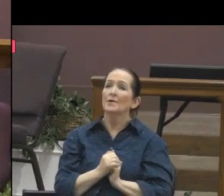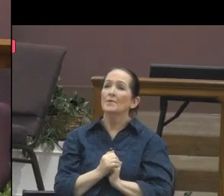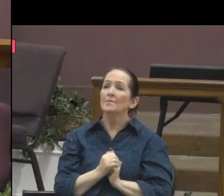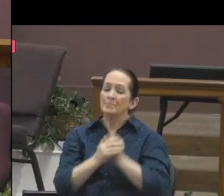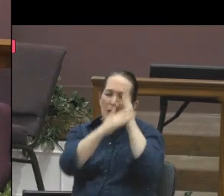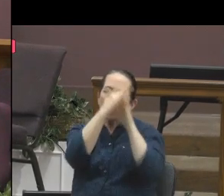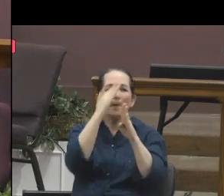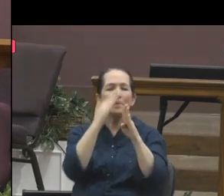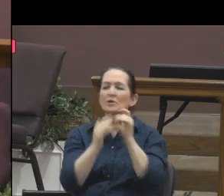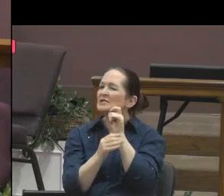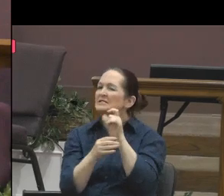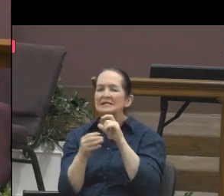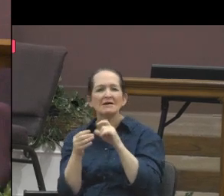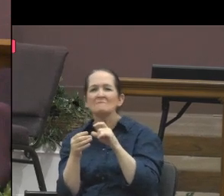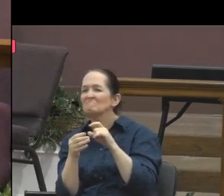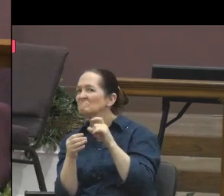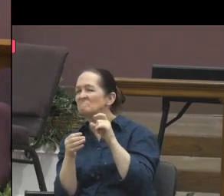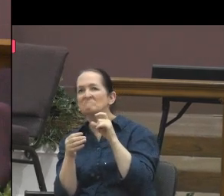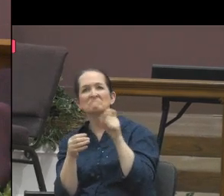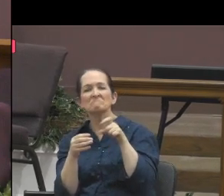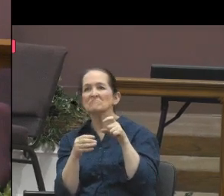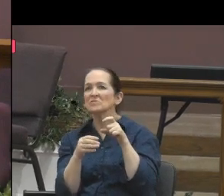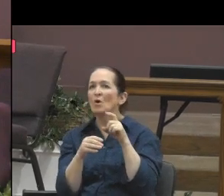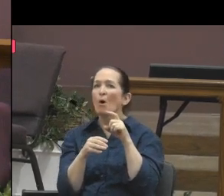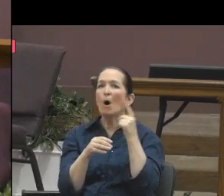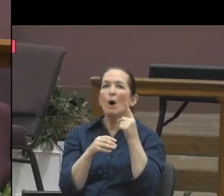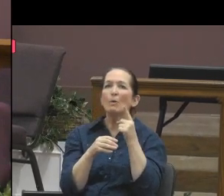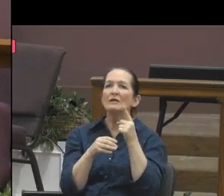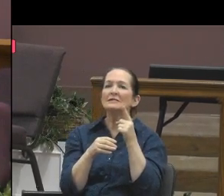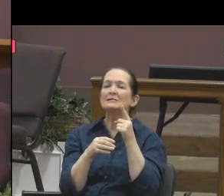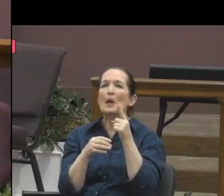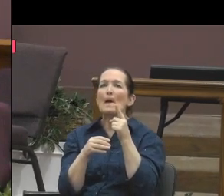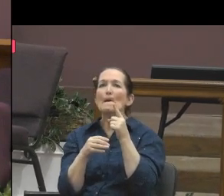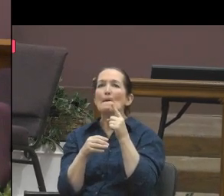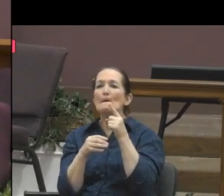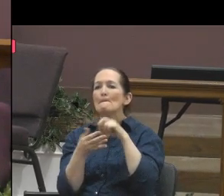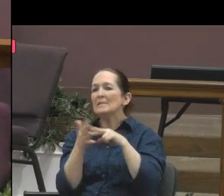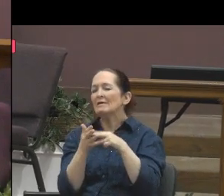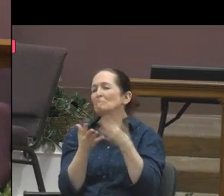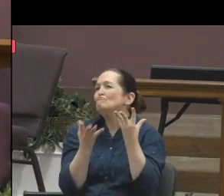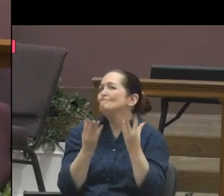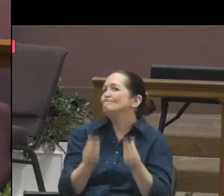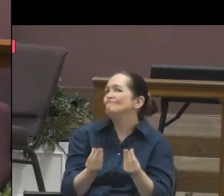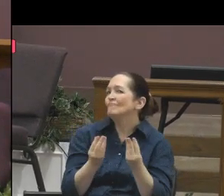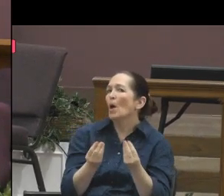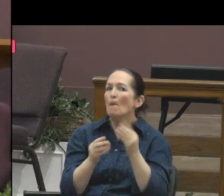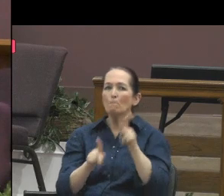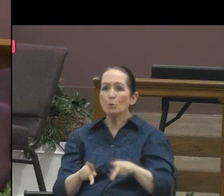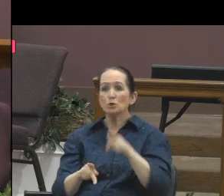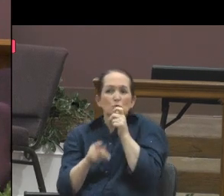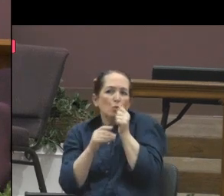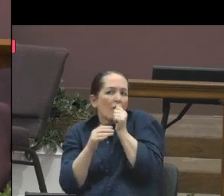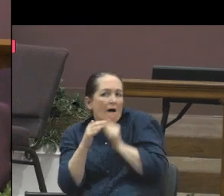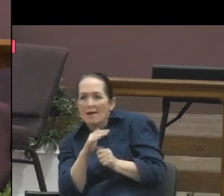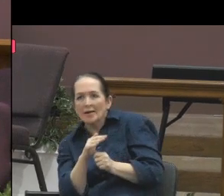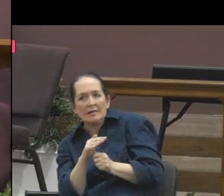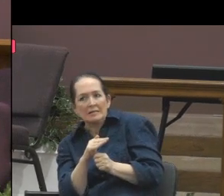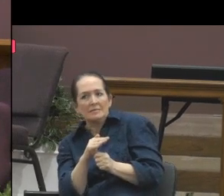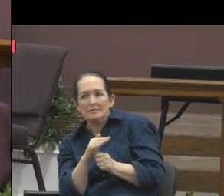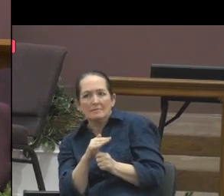Now, humble does not necessarily always mean meek. It does not mean someone who hides.